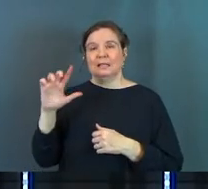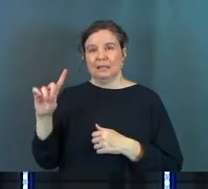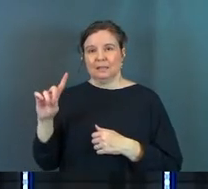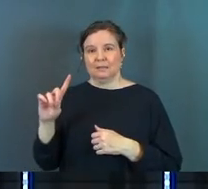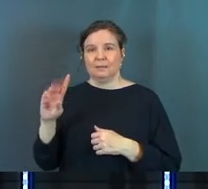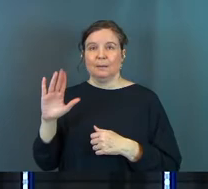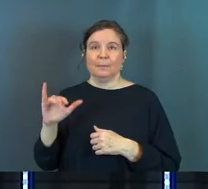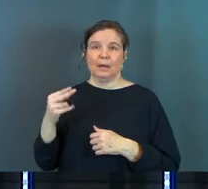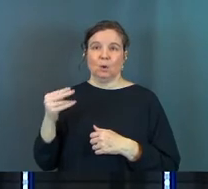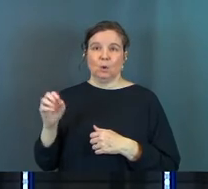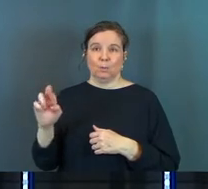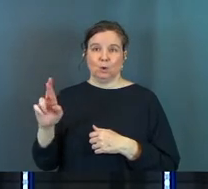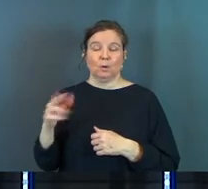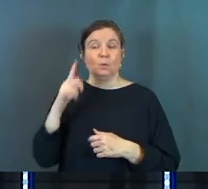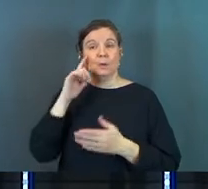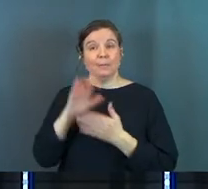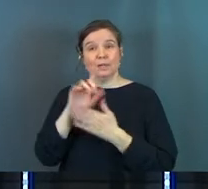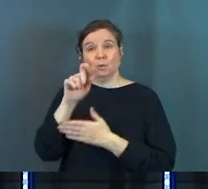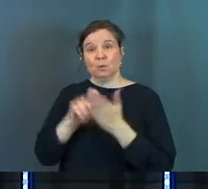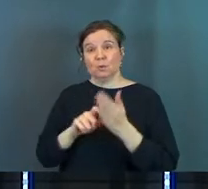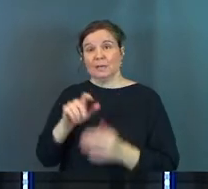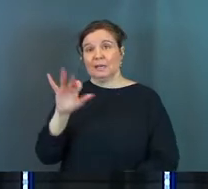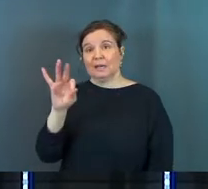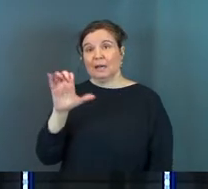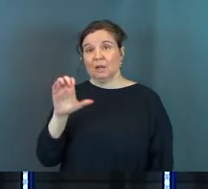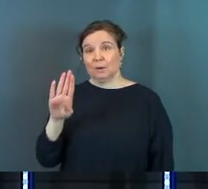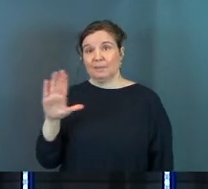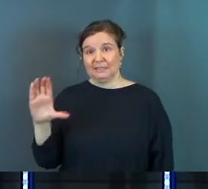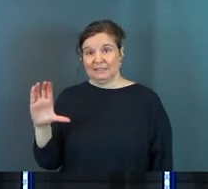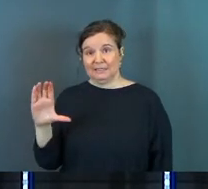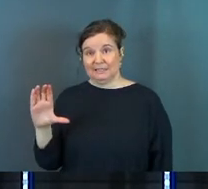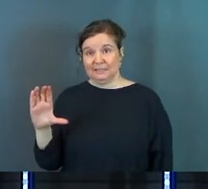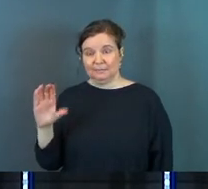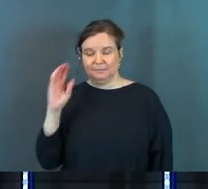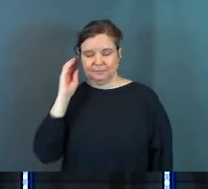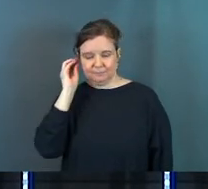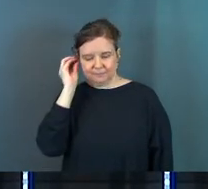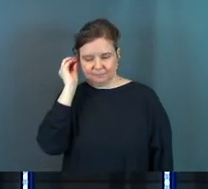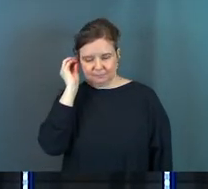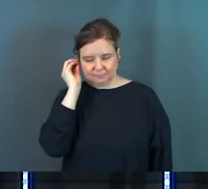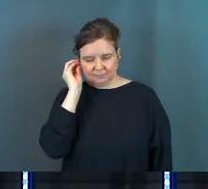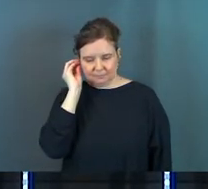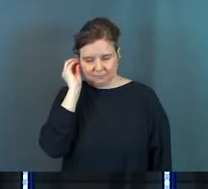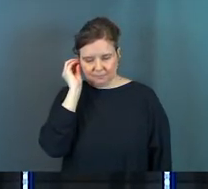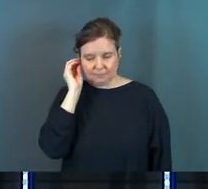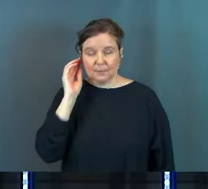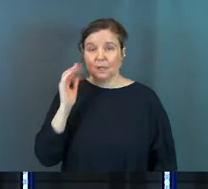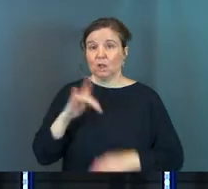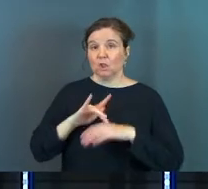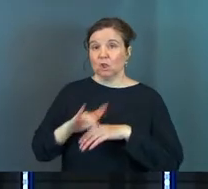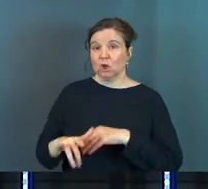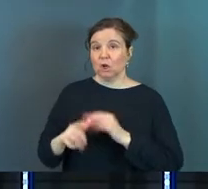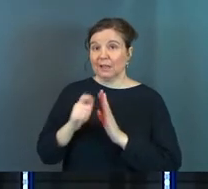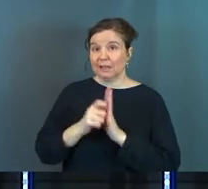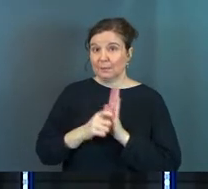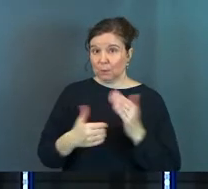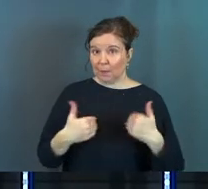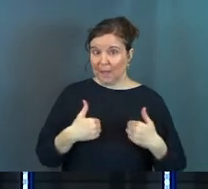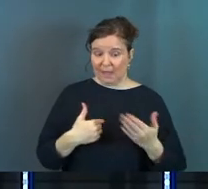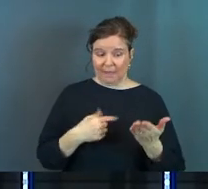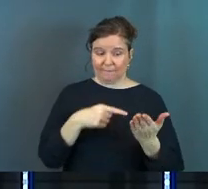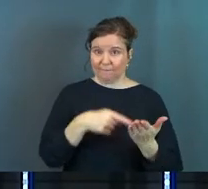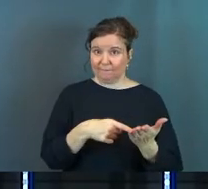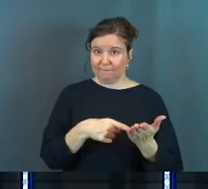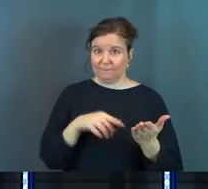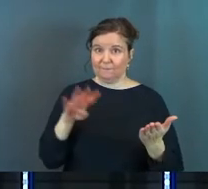Homer. We believe it was written in 900 BC. The earliest manuscript that we have